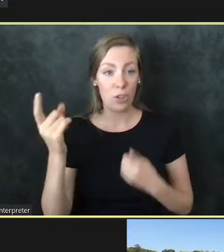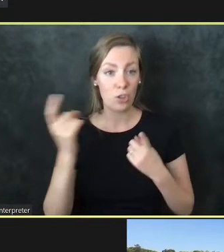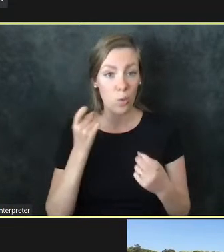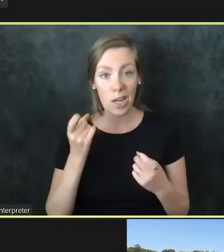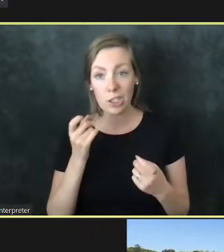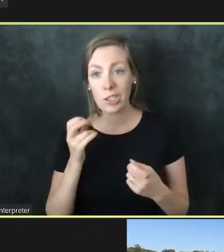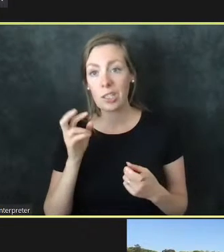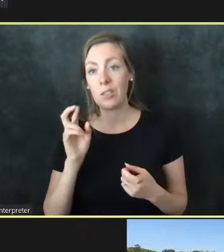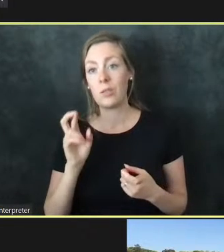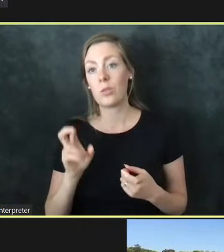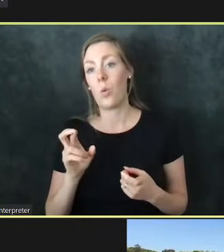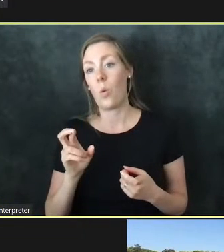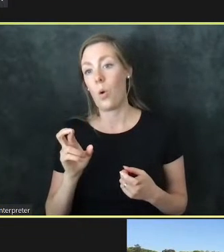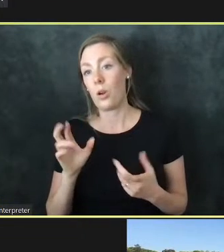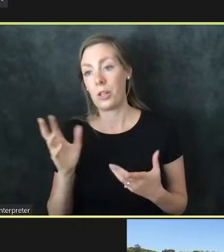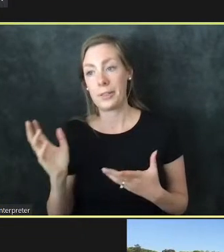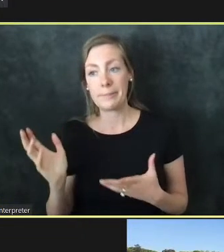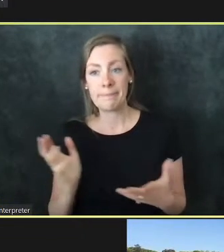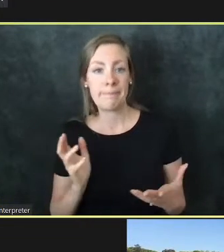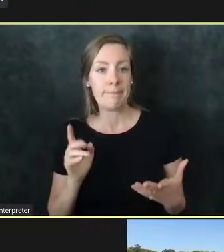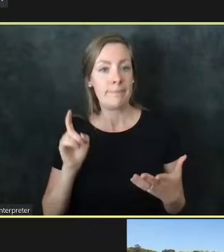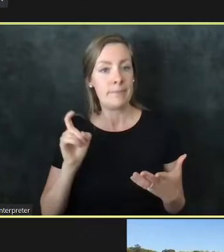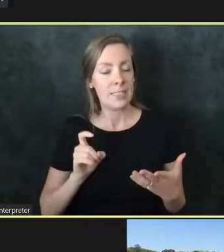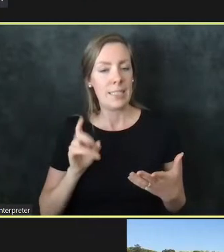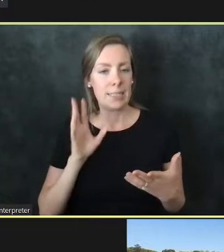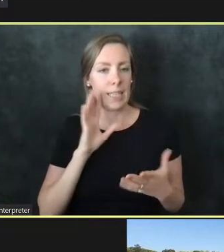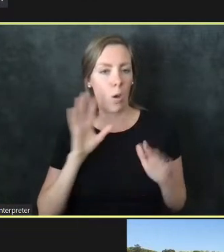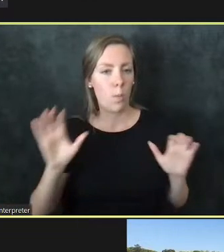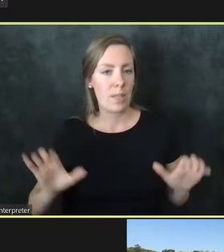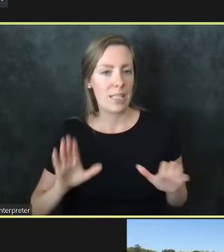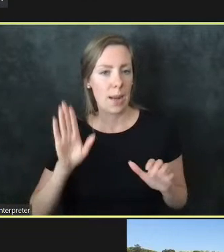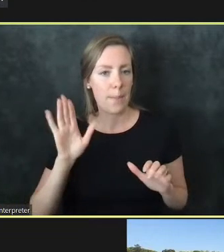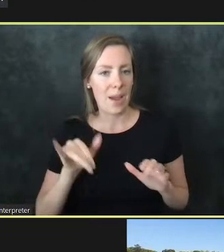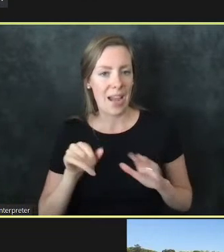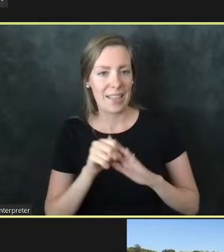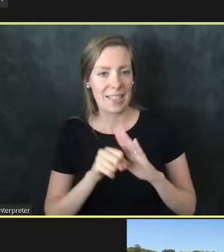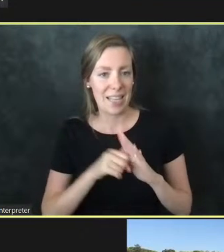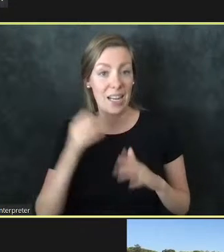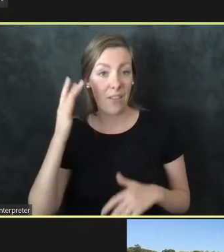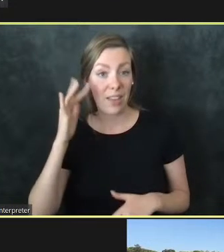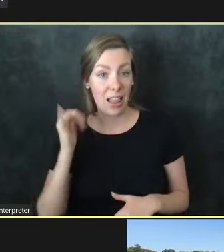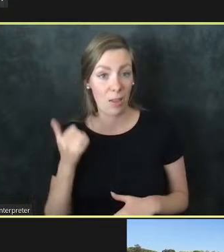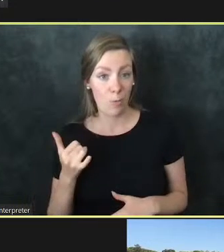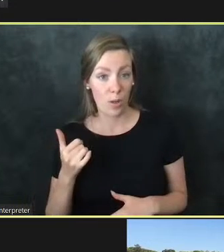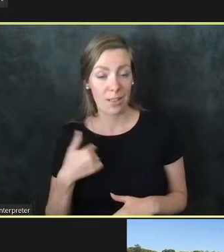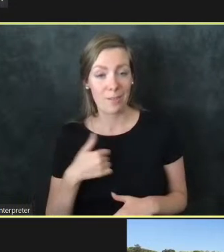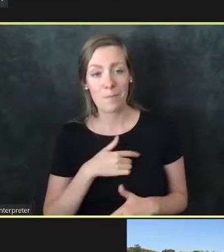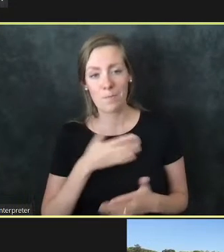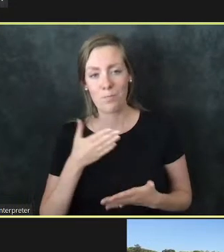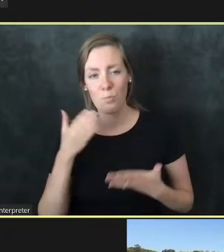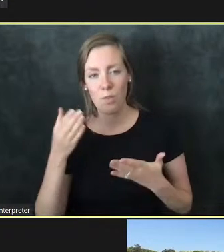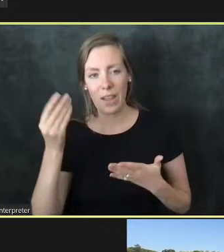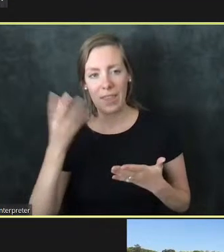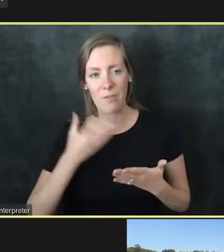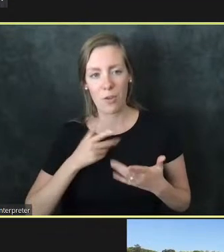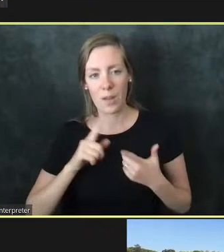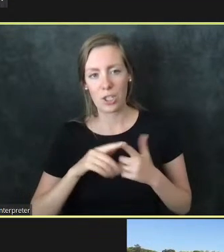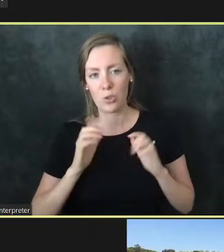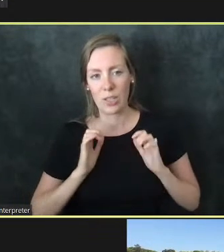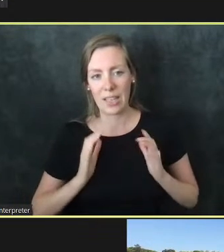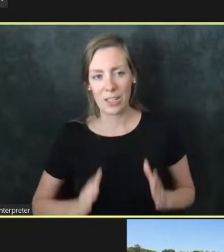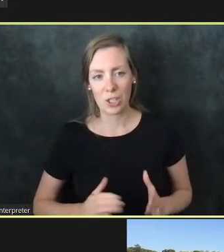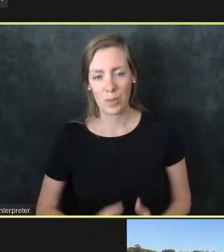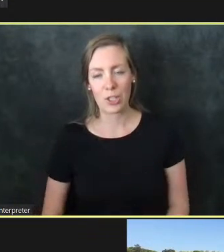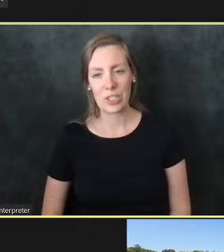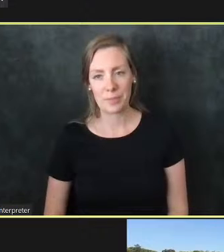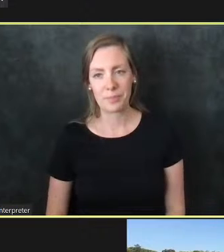enforcement needs, that is all being done at Preguntas the de state of enfocamiento California. de So we're de providing all that preguntas de cómo va a information to our afectar toda esta customers. información la vamos